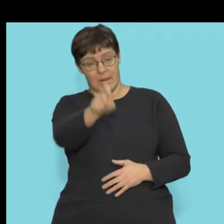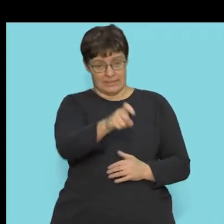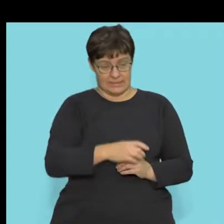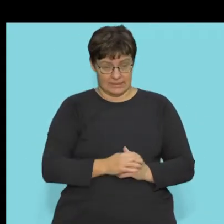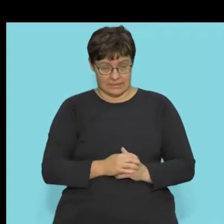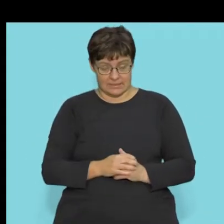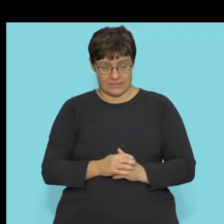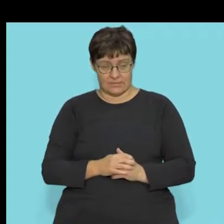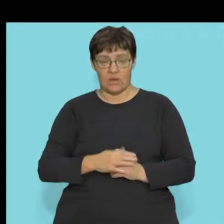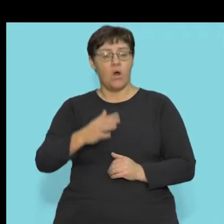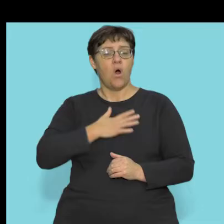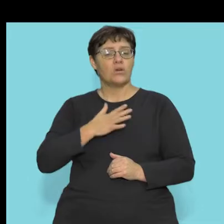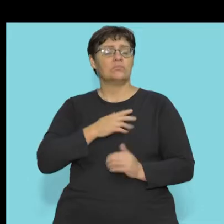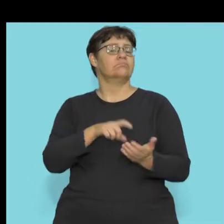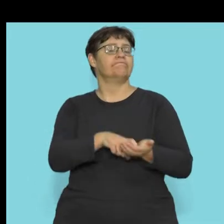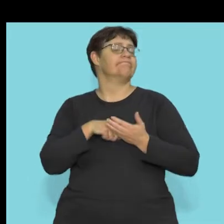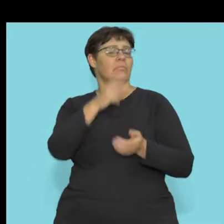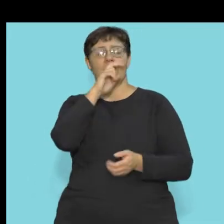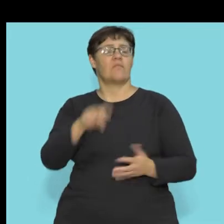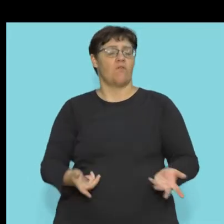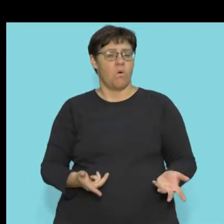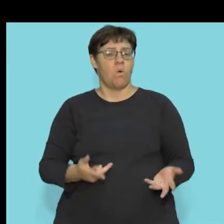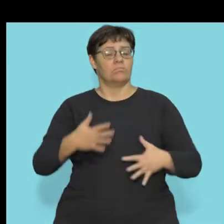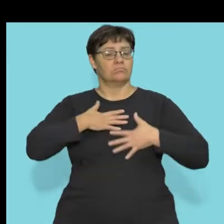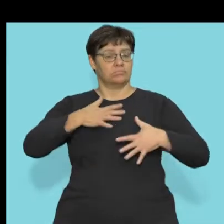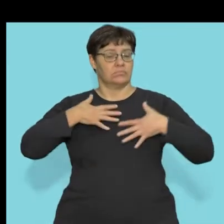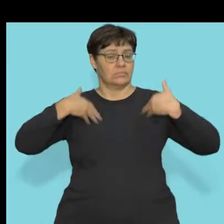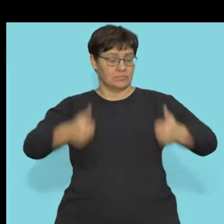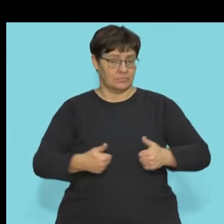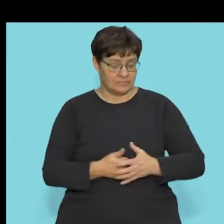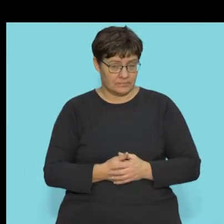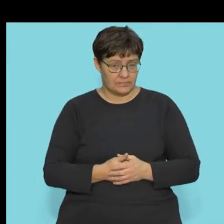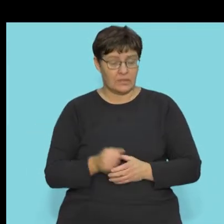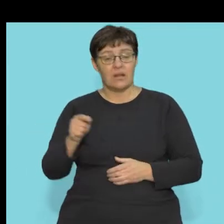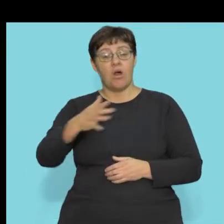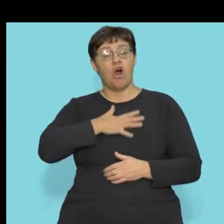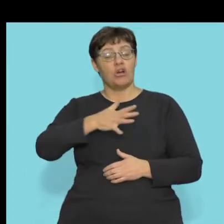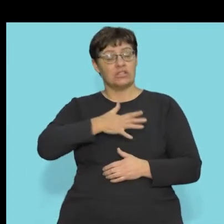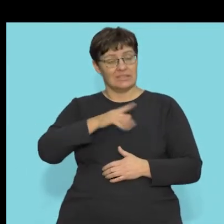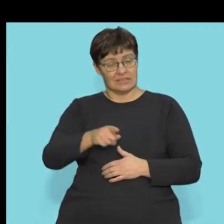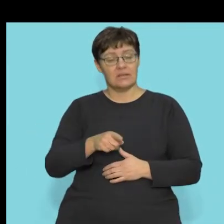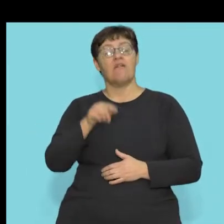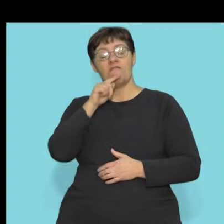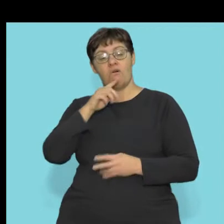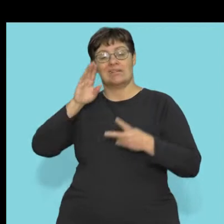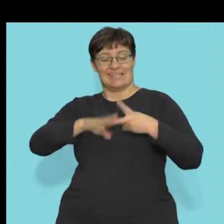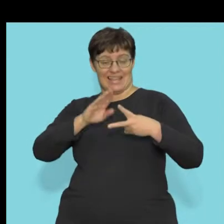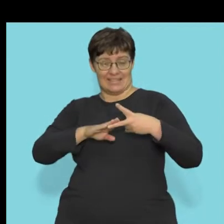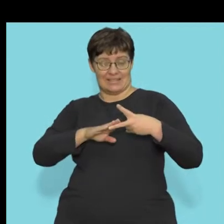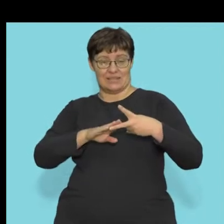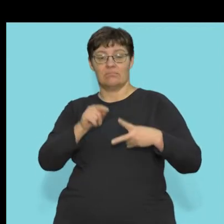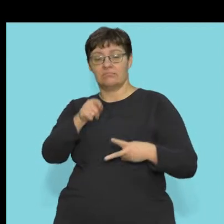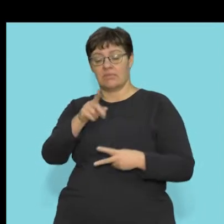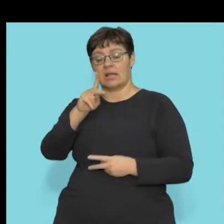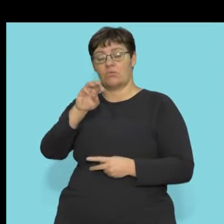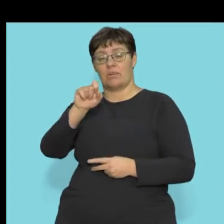present. So we know that oxygen is required for respiration. That oxygen is required in the second stage, which